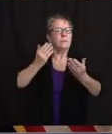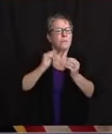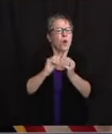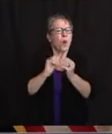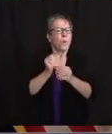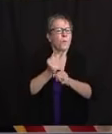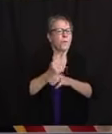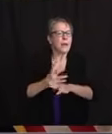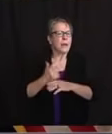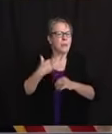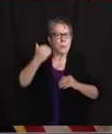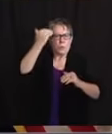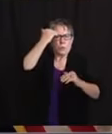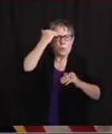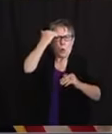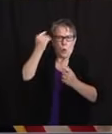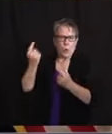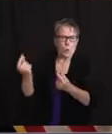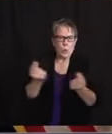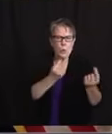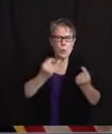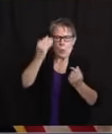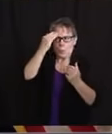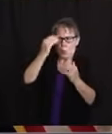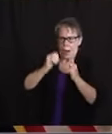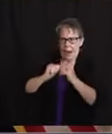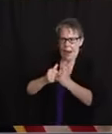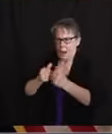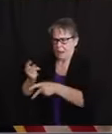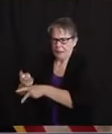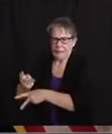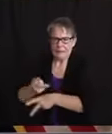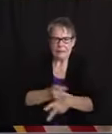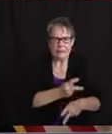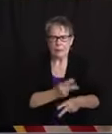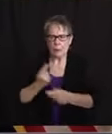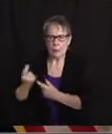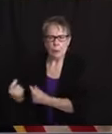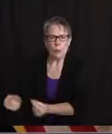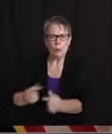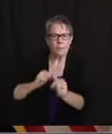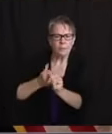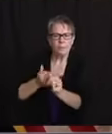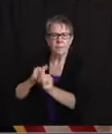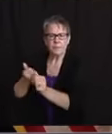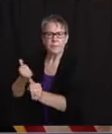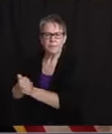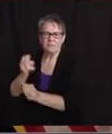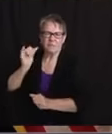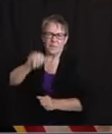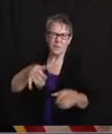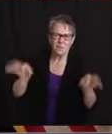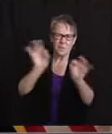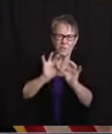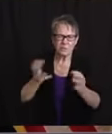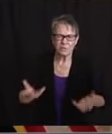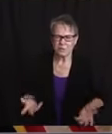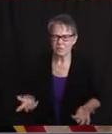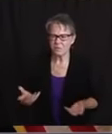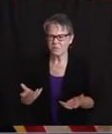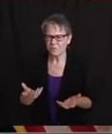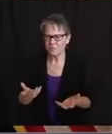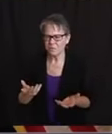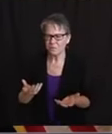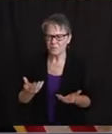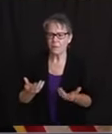lay our arms down. We think, I think collectively, even if we bat 1,000 on reopening the state responsibly, we're going to